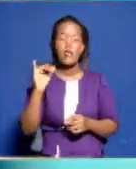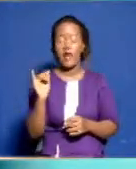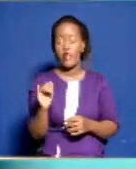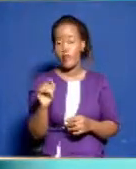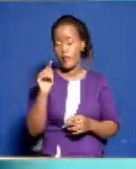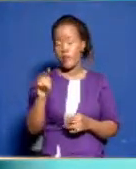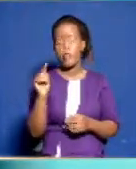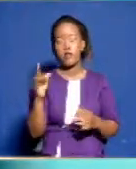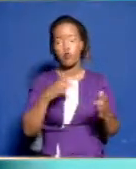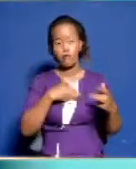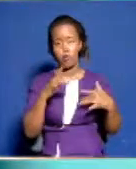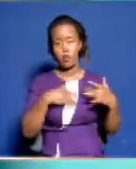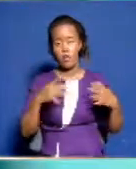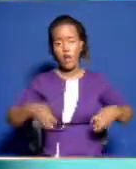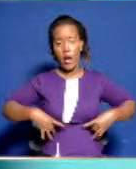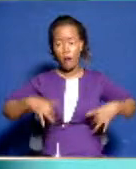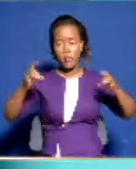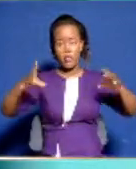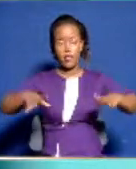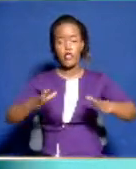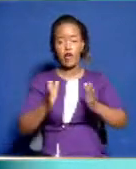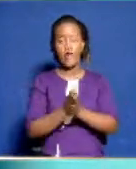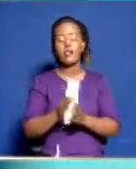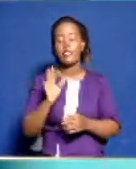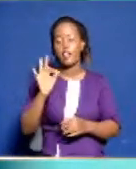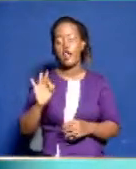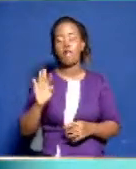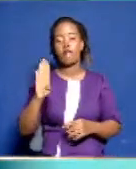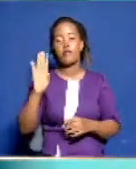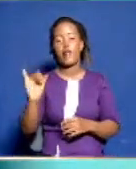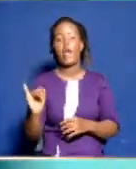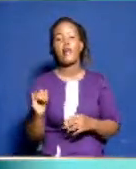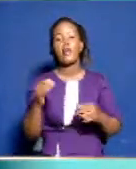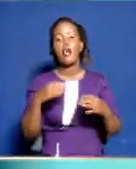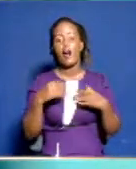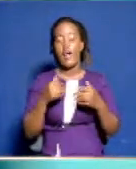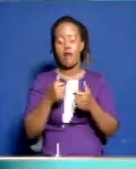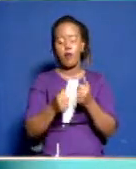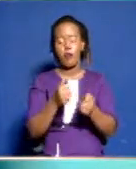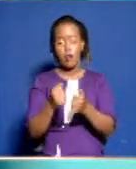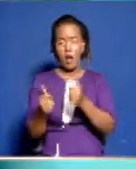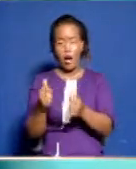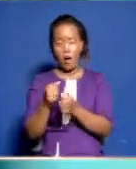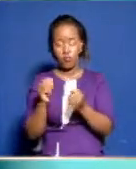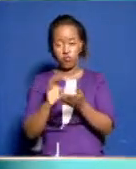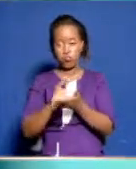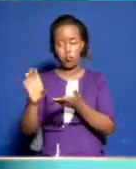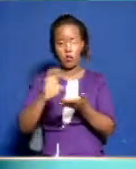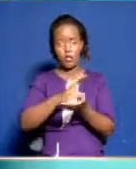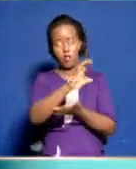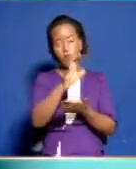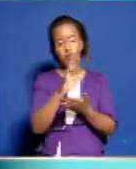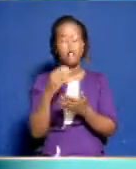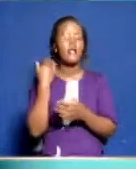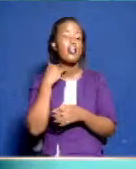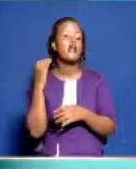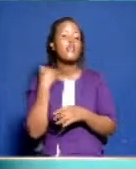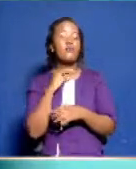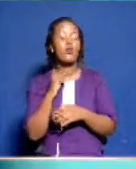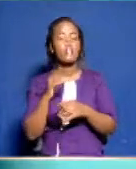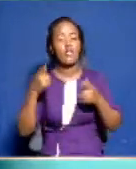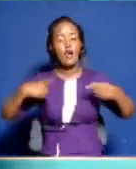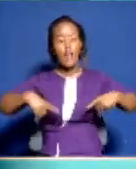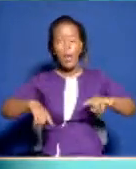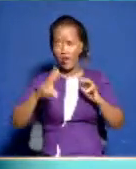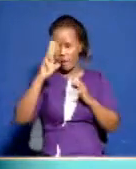conceived by Australia and the FBI, saw the app, a norm, secretly distributed among criminals, allowing police